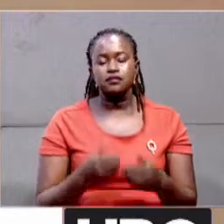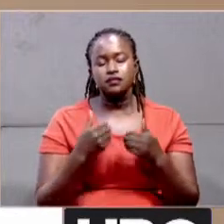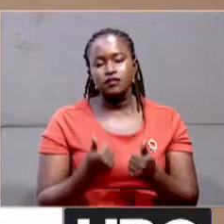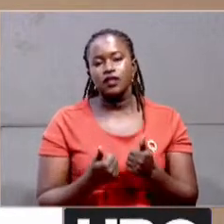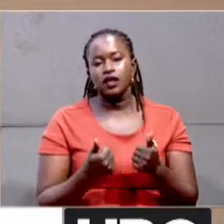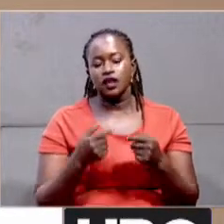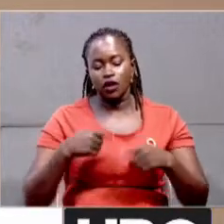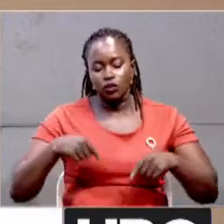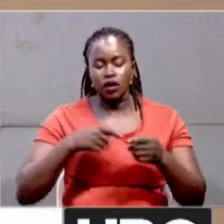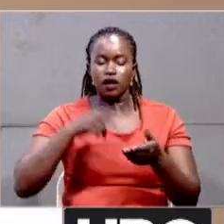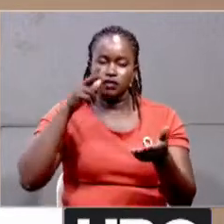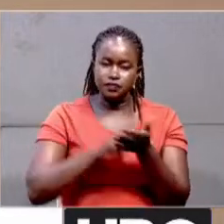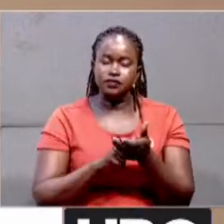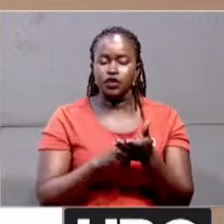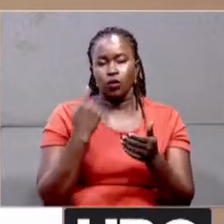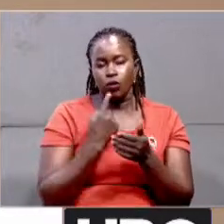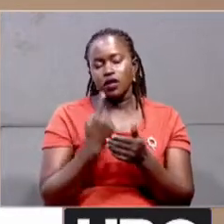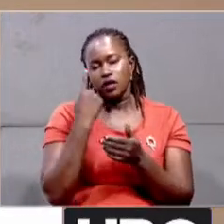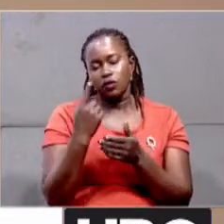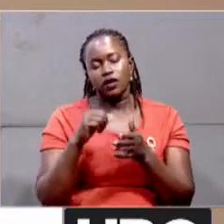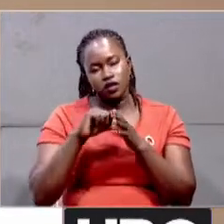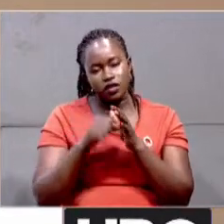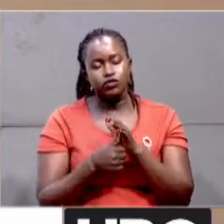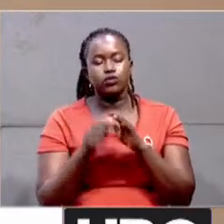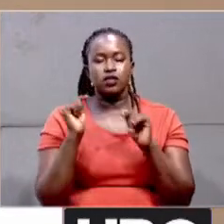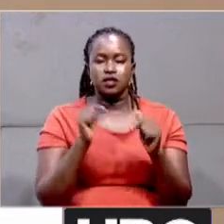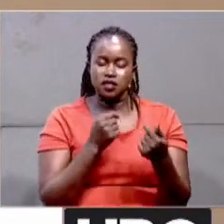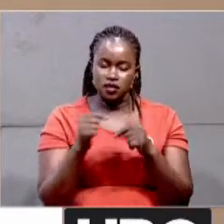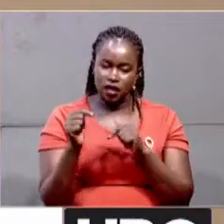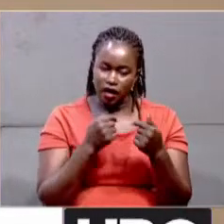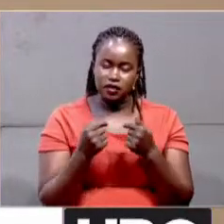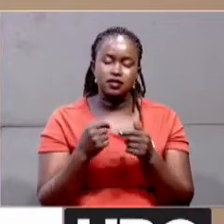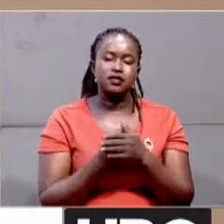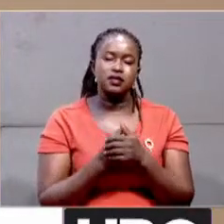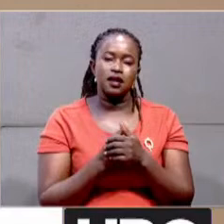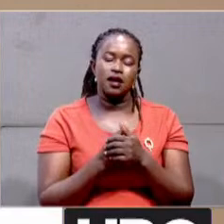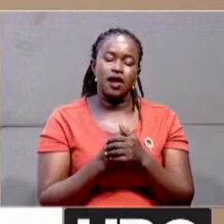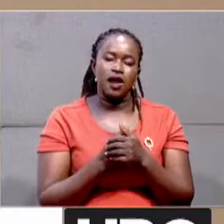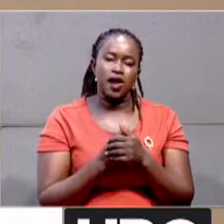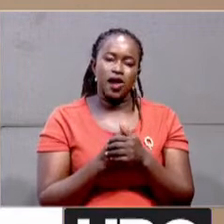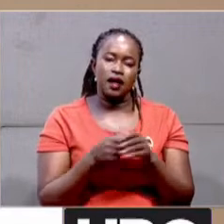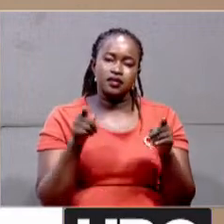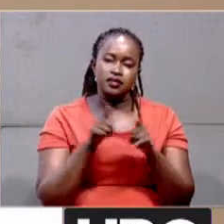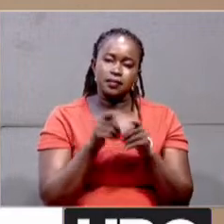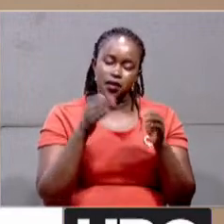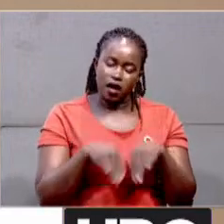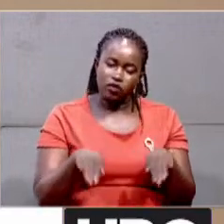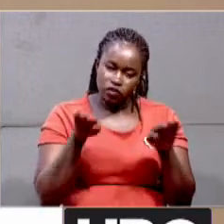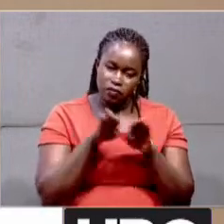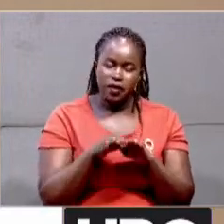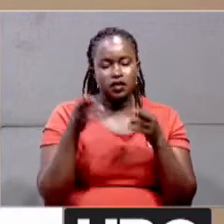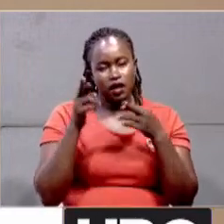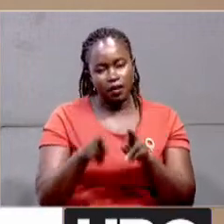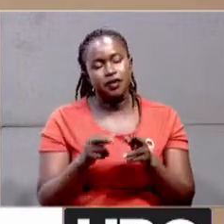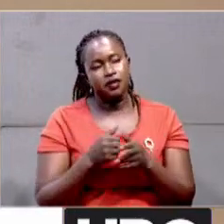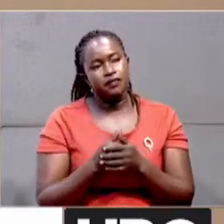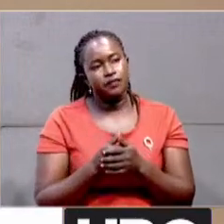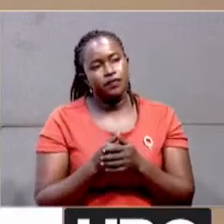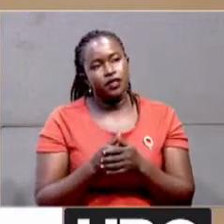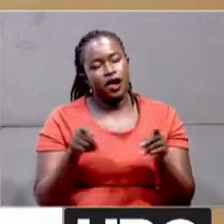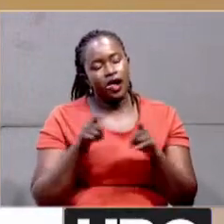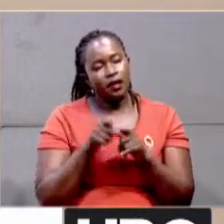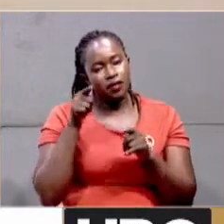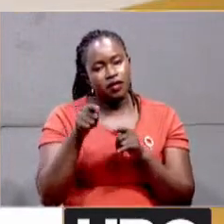one item, which was also discussed and a consensus reached. And that